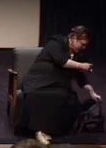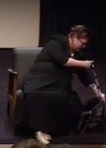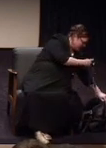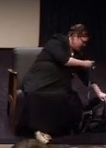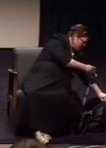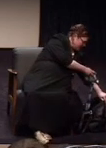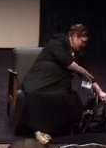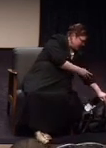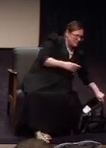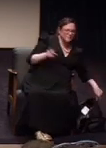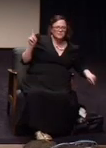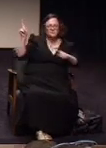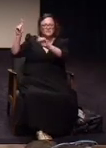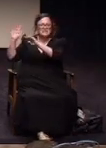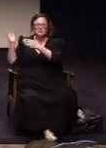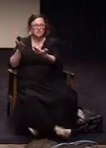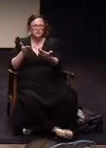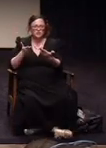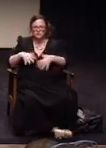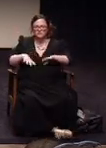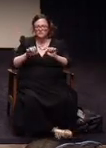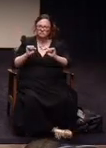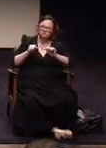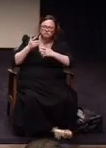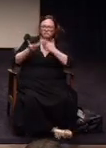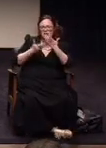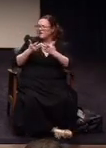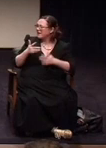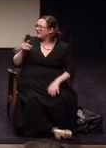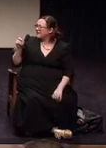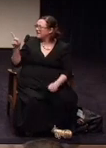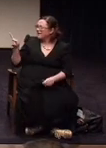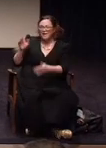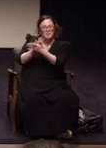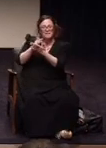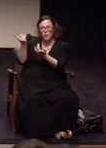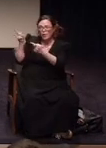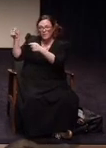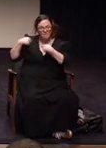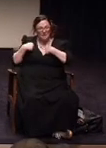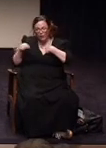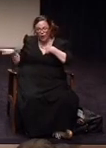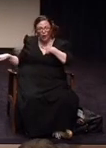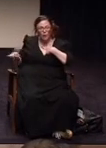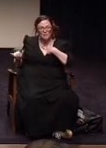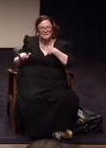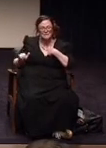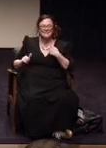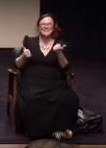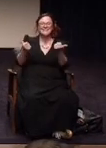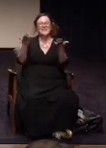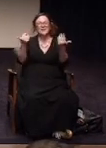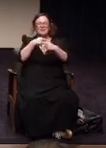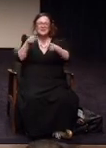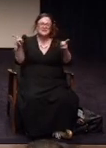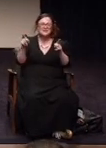you. Oh, are you applauding me or her? Okay, welcome to the